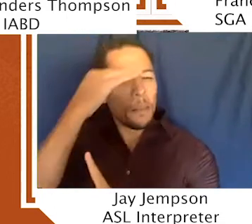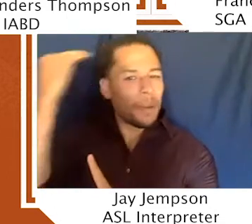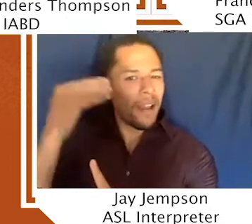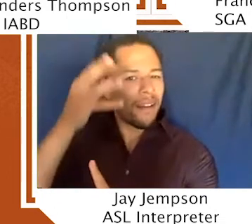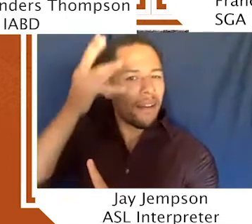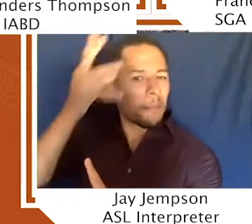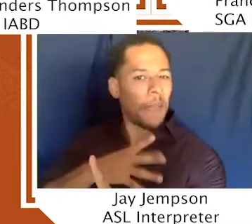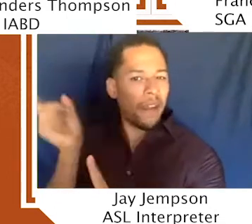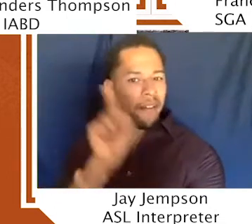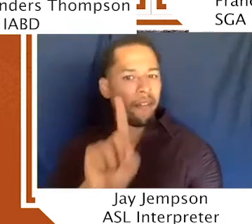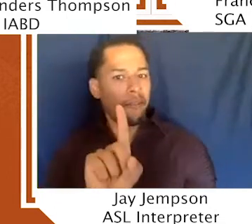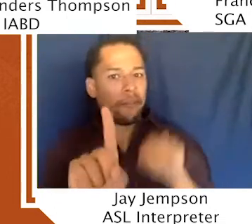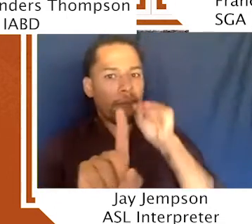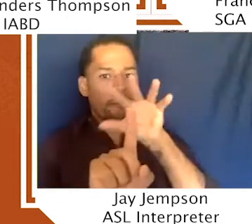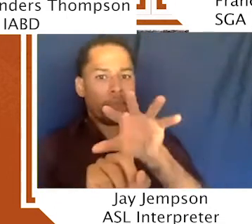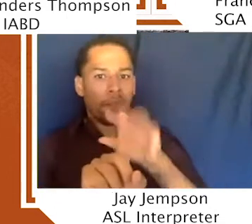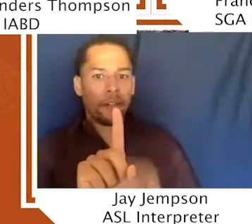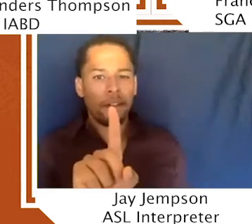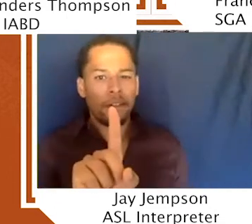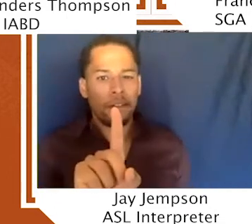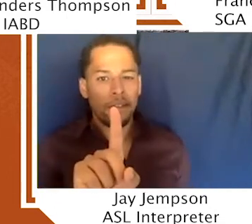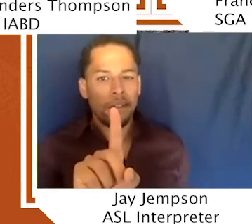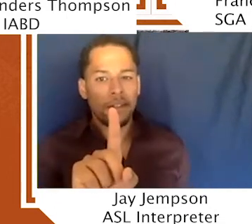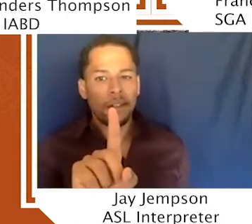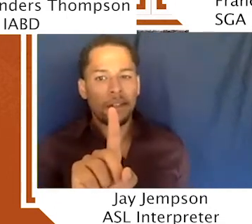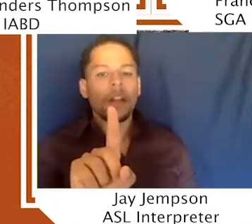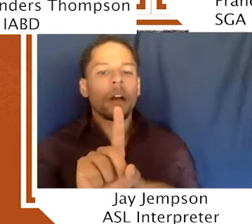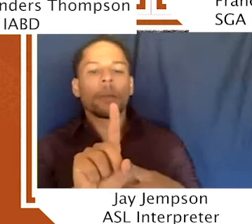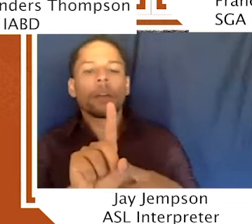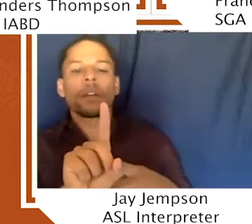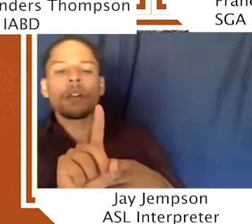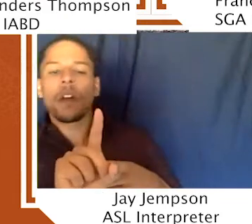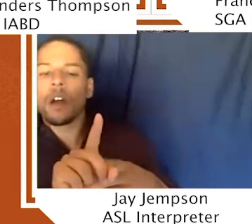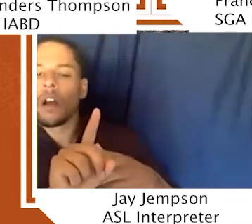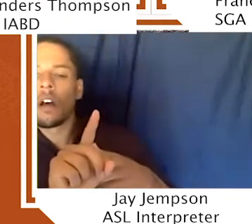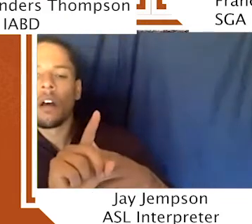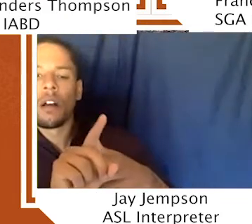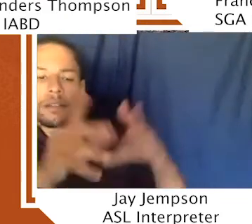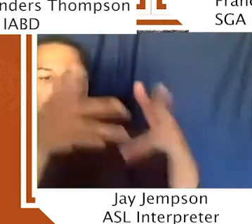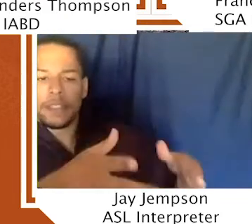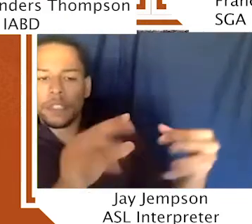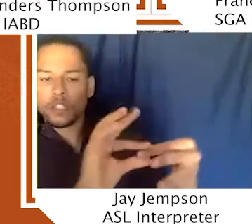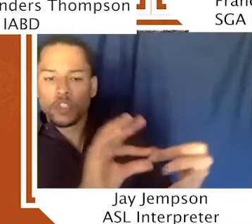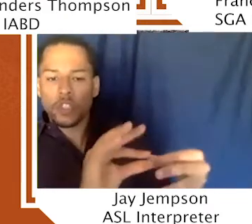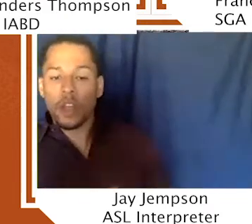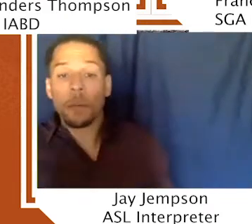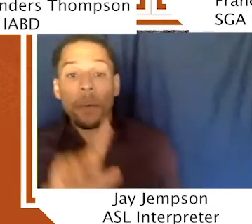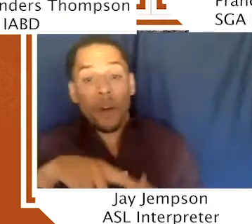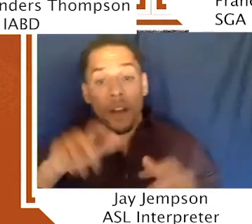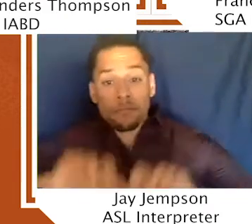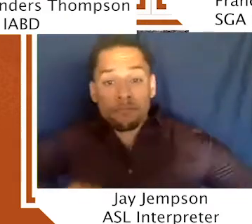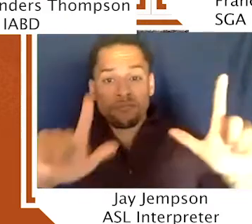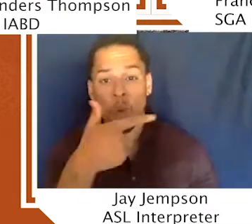this social change. I'm going to put it in the chat. Okay. When I first saw it, I was like, oh, wow, this